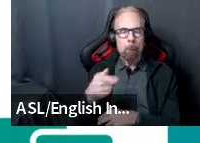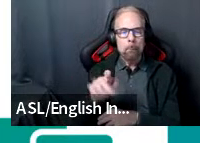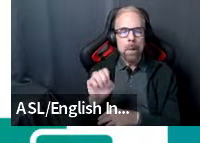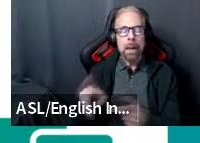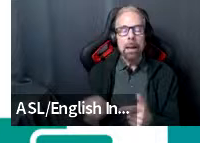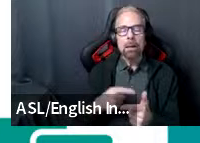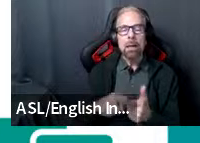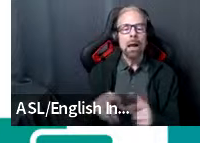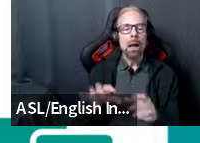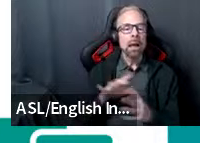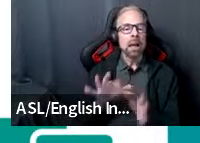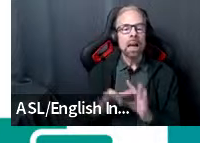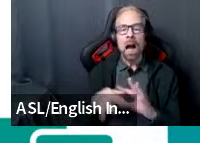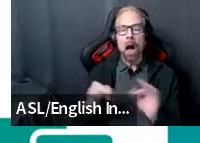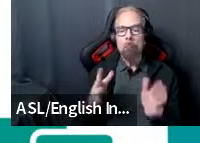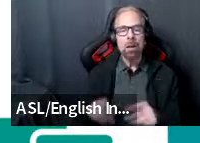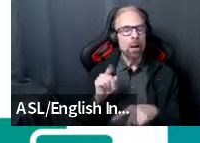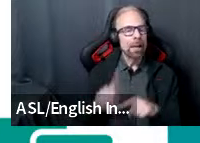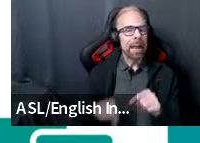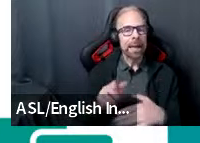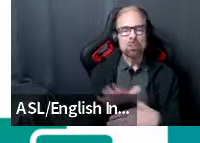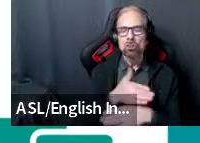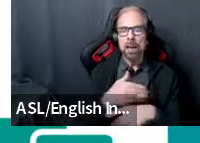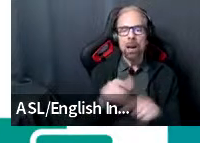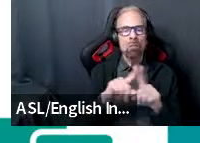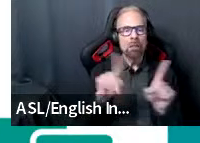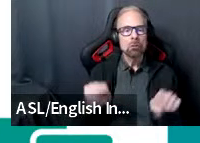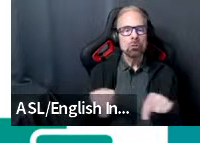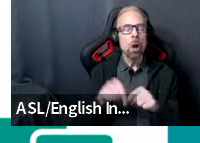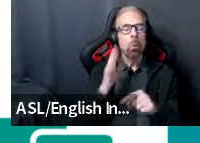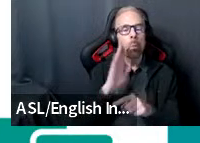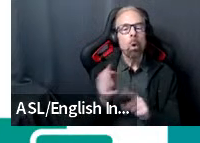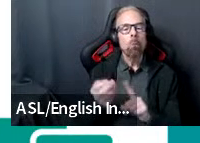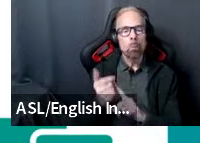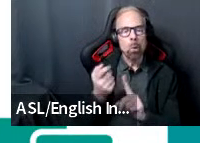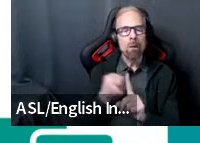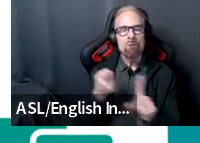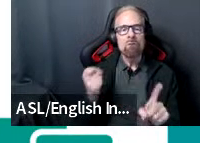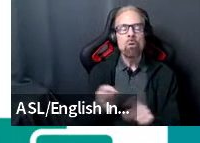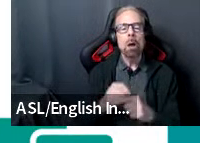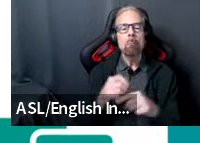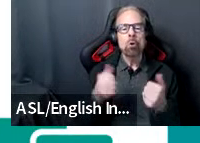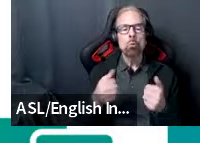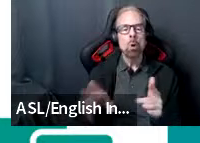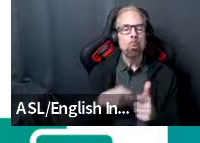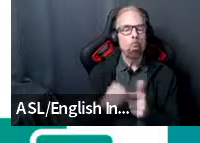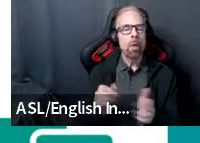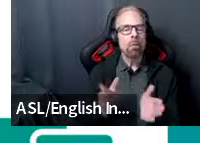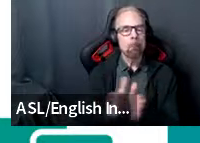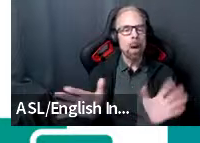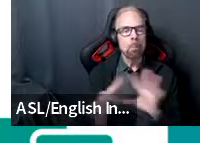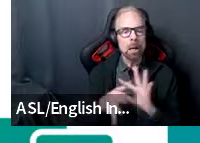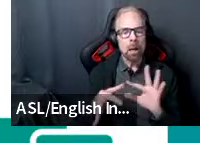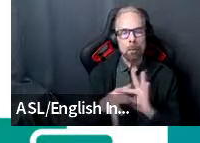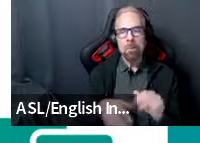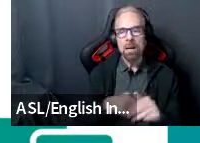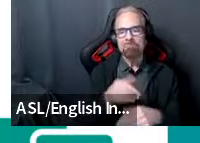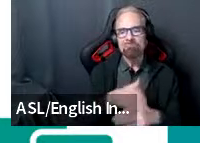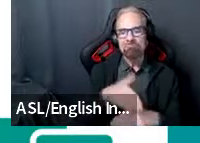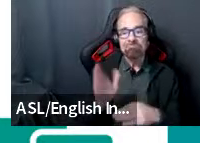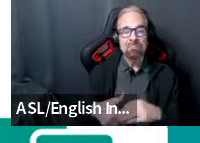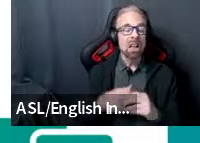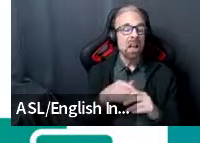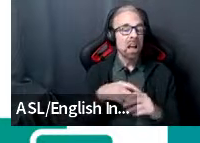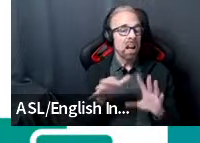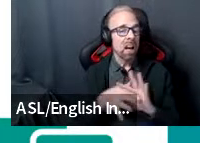not be allowed to share their screens and will be removed from the room once the public comment period concludes. To comment by phone,